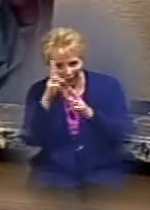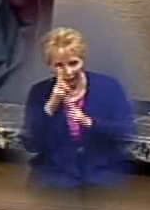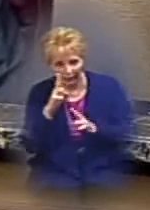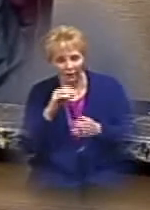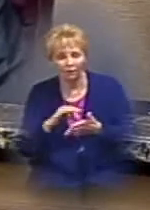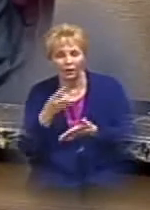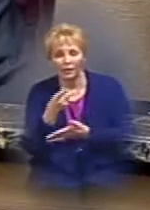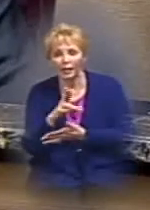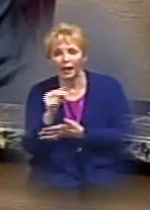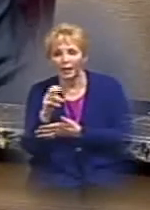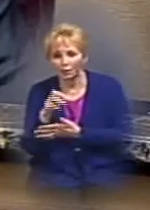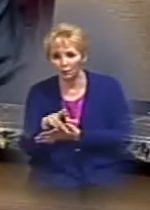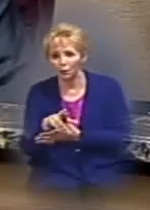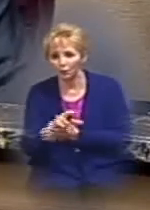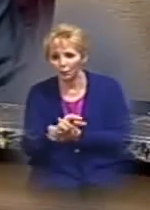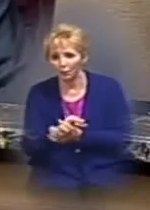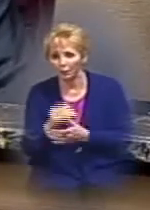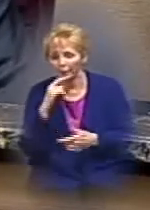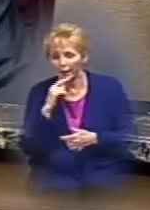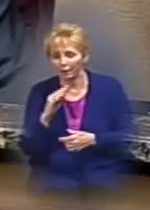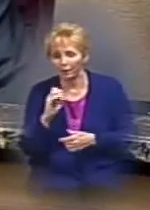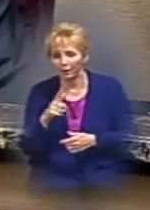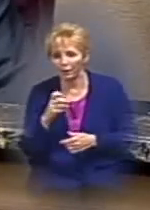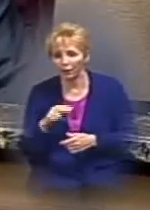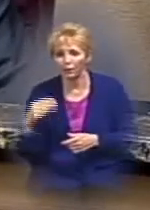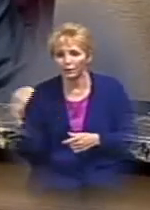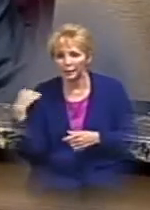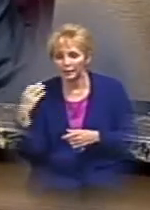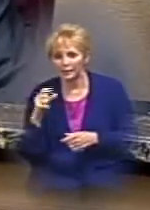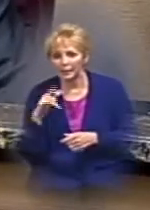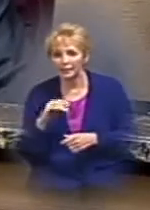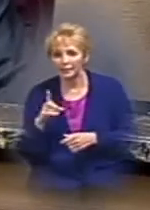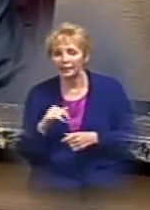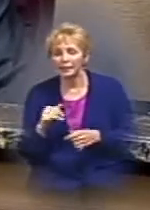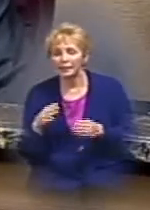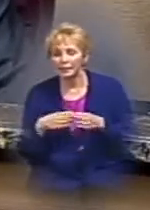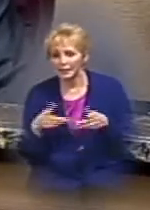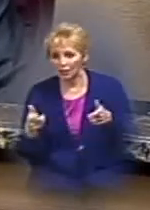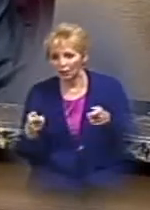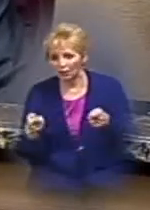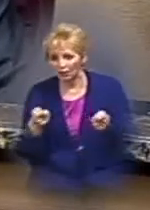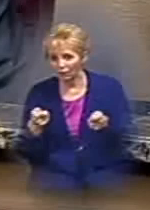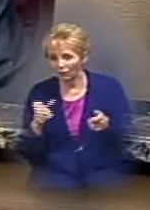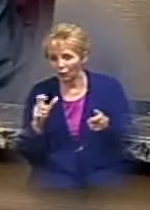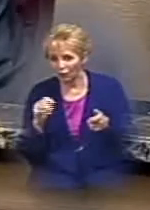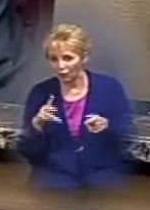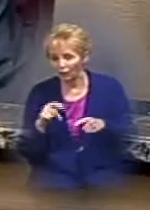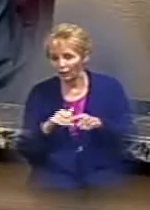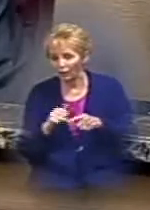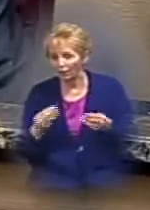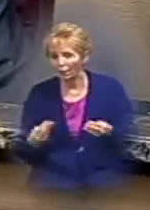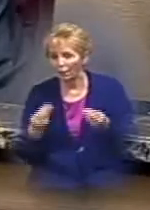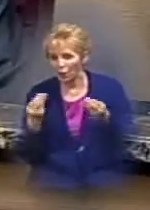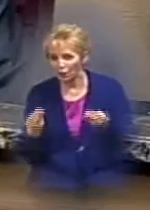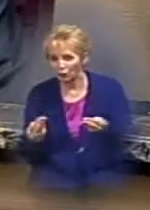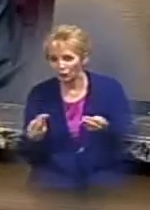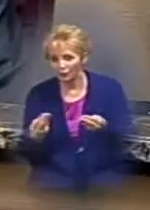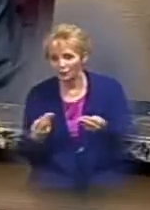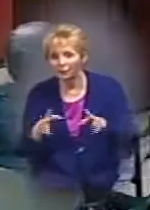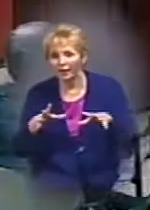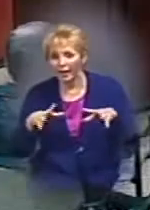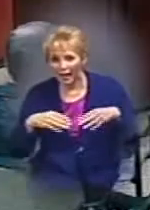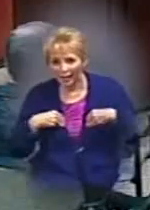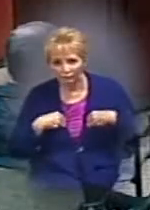Dr. Alfred W. Hamer, Jr. Mel Cohen, Mayor, Sally Sandy, City Clerk. Make this in the form of a motion. Second. All in favor say